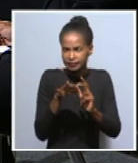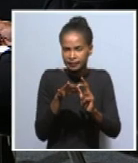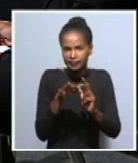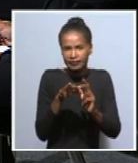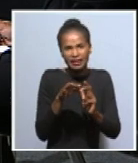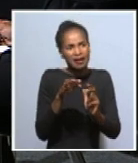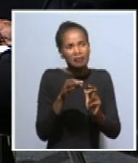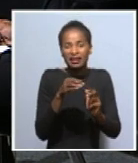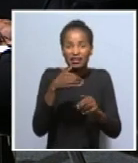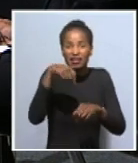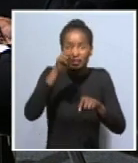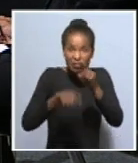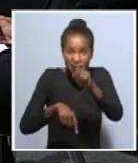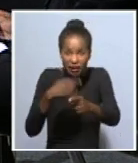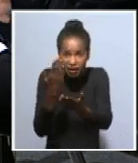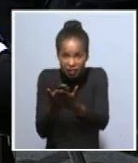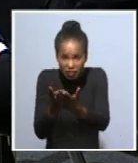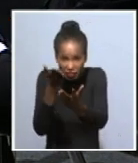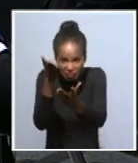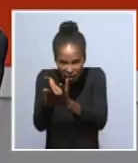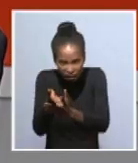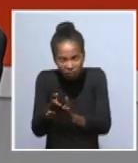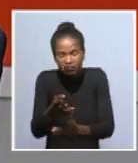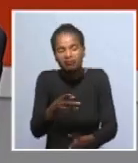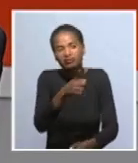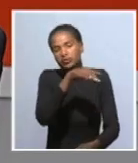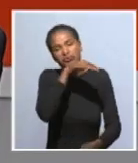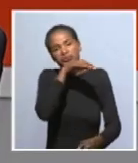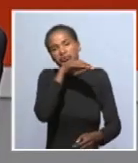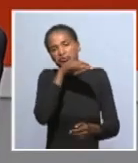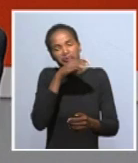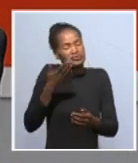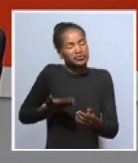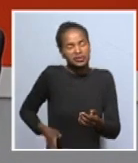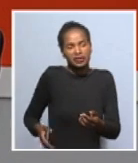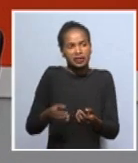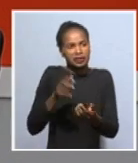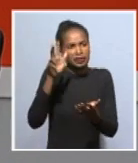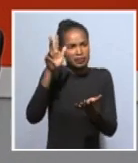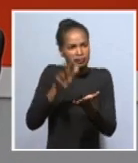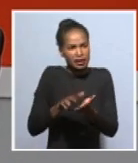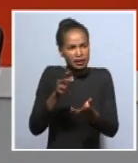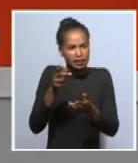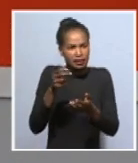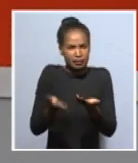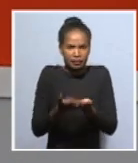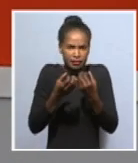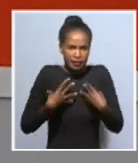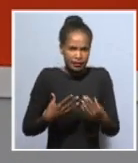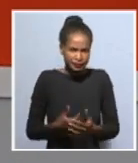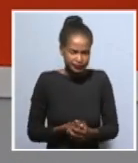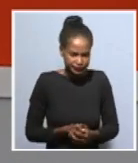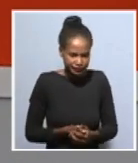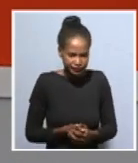day, not all of us are benefiting. Yes. So I don't want you to preempt his responses. So please get to your second and your third